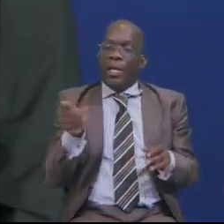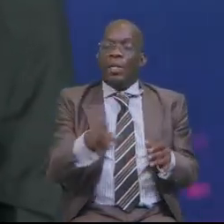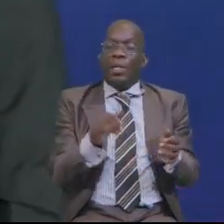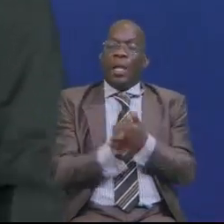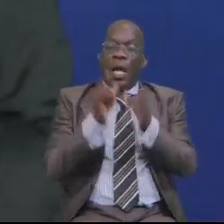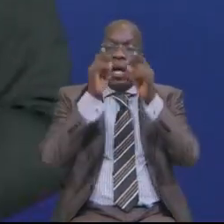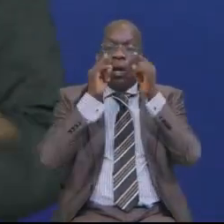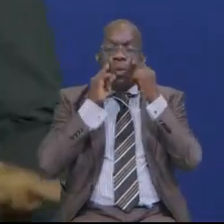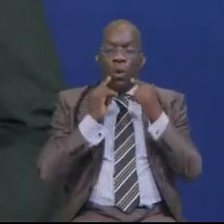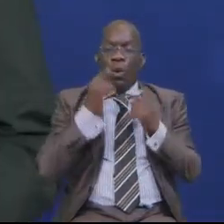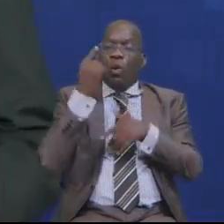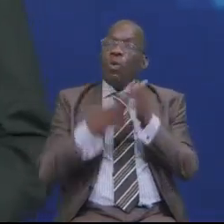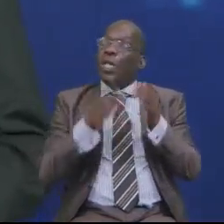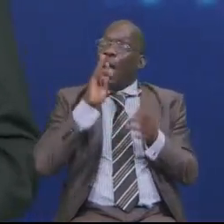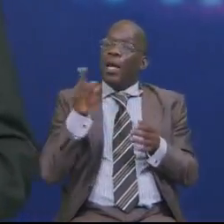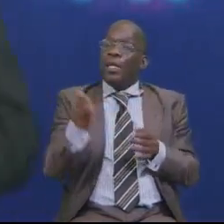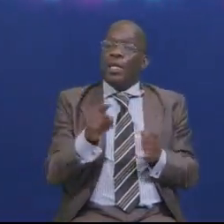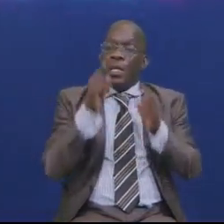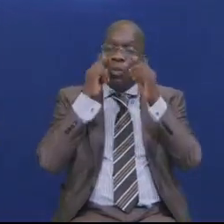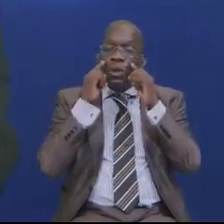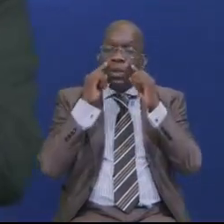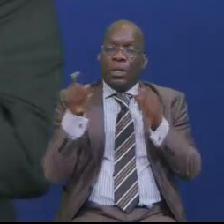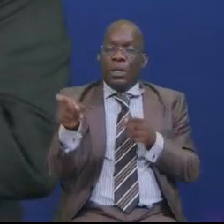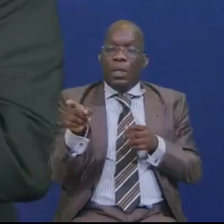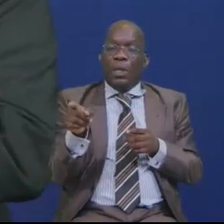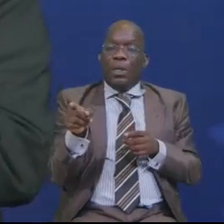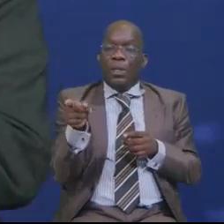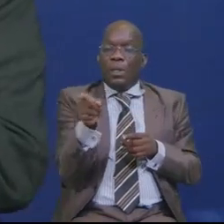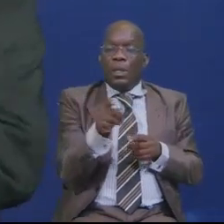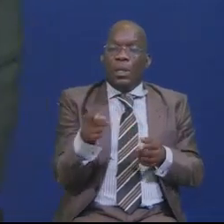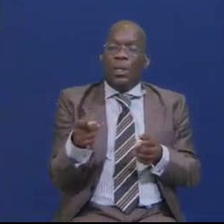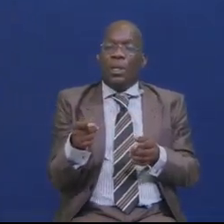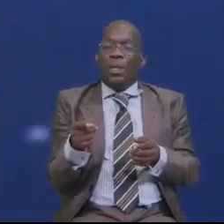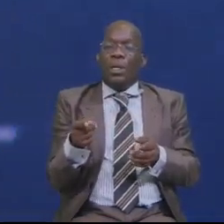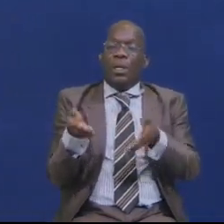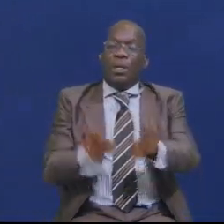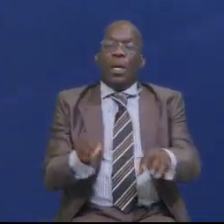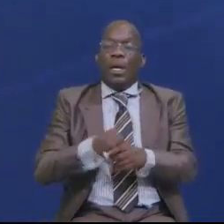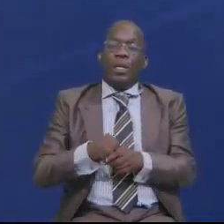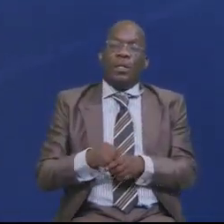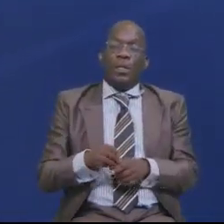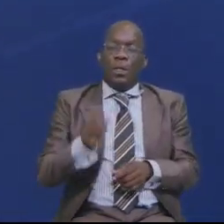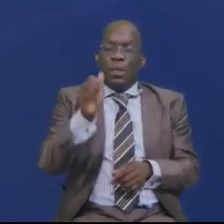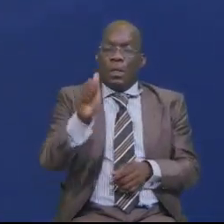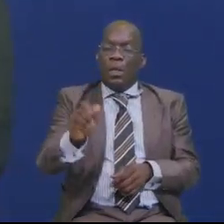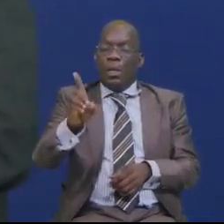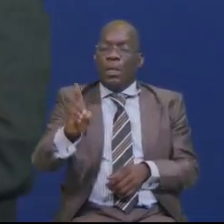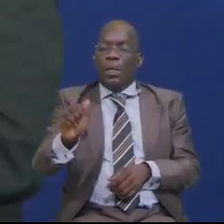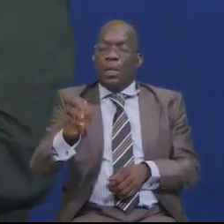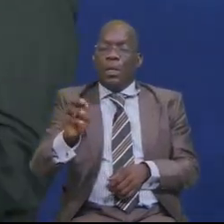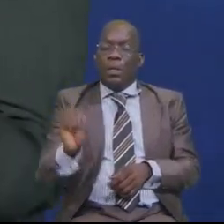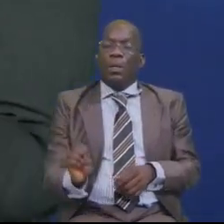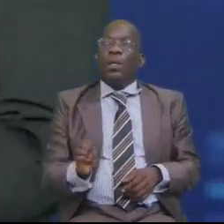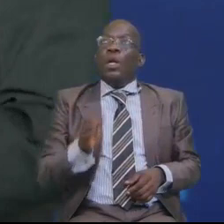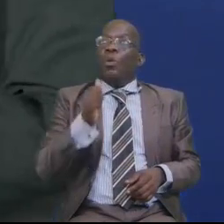mourning for? They died in Adam. And because we're dead in sins